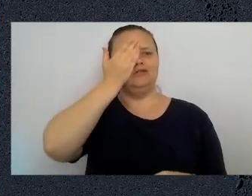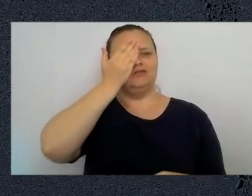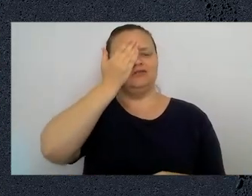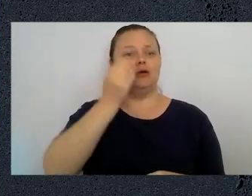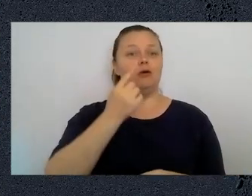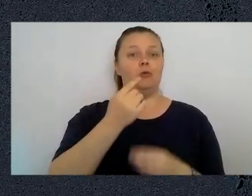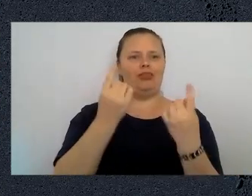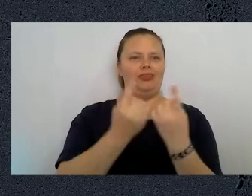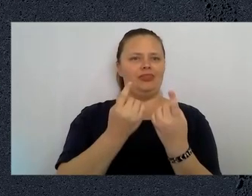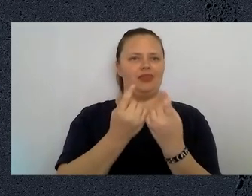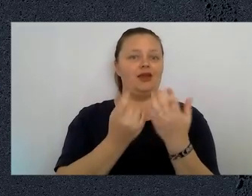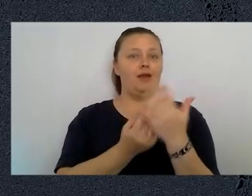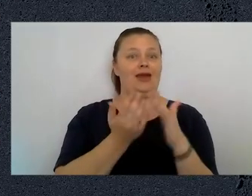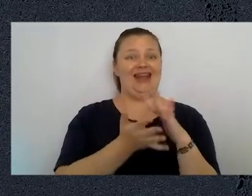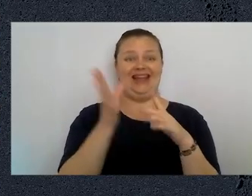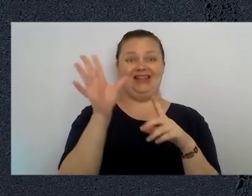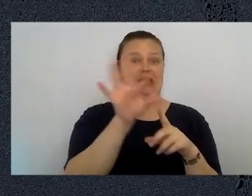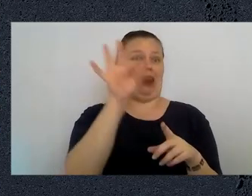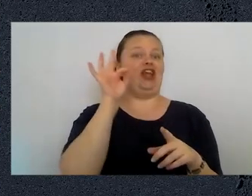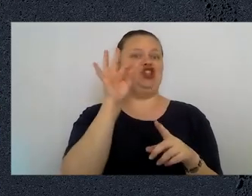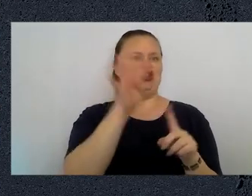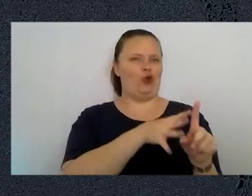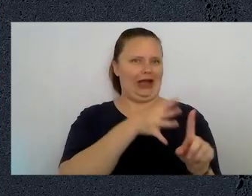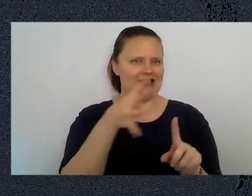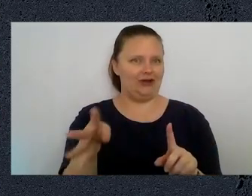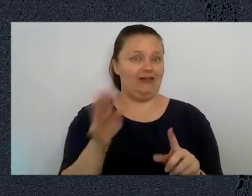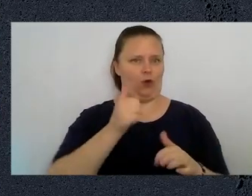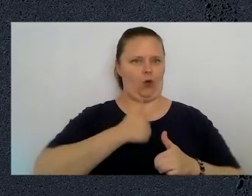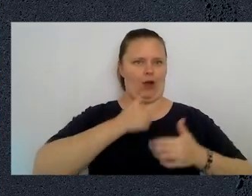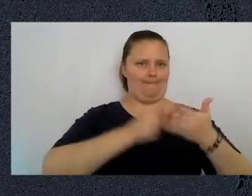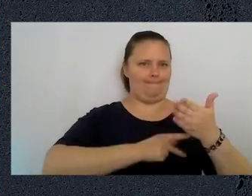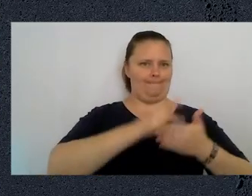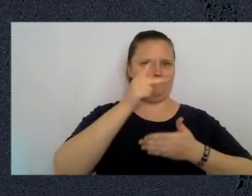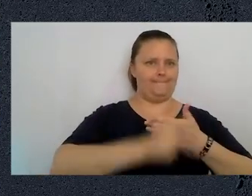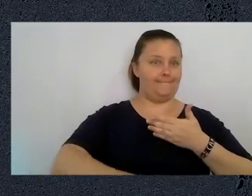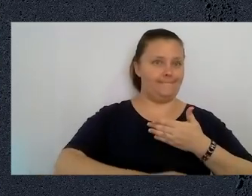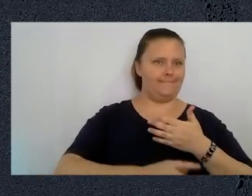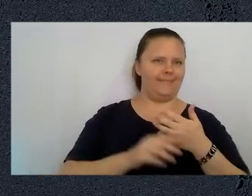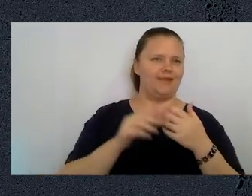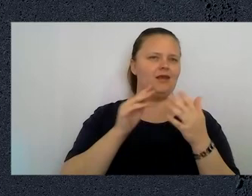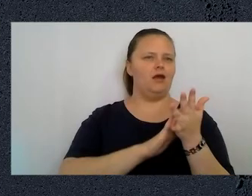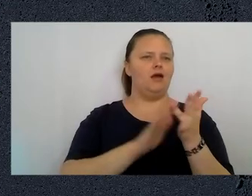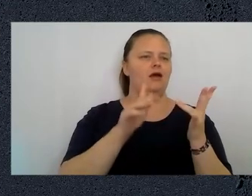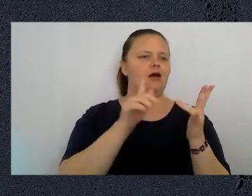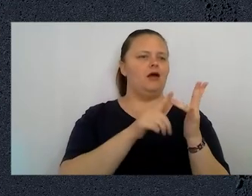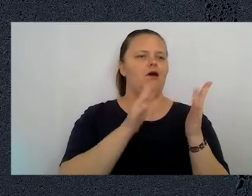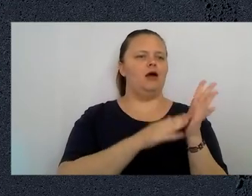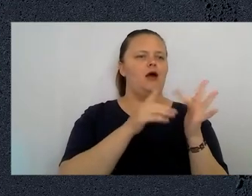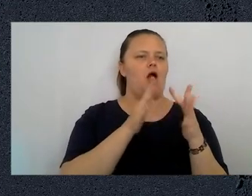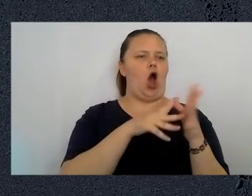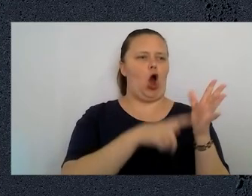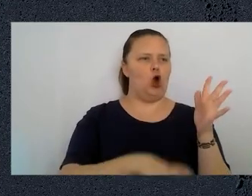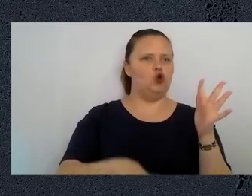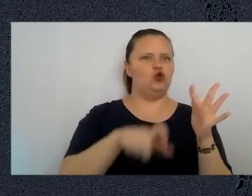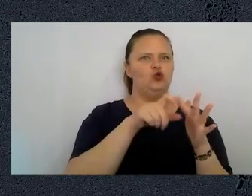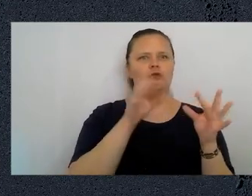in our selection criteria for Homeward Bound actually is to try and get all the people just to remind people what Homeward Bound is. It's a leadership program for women in the sciences.